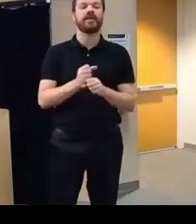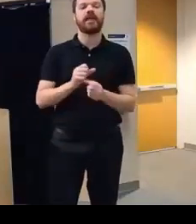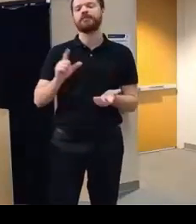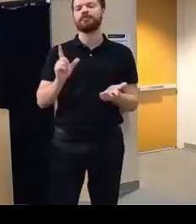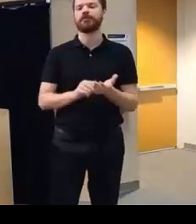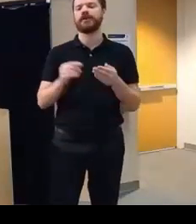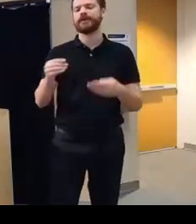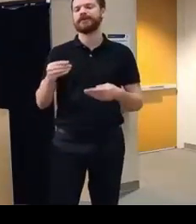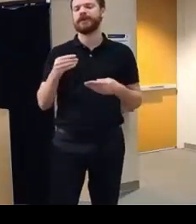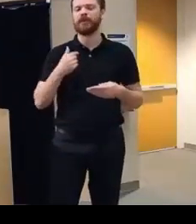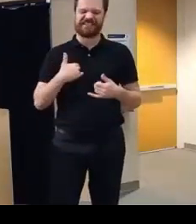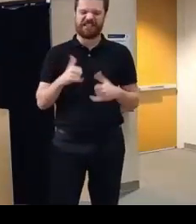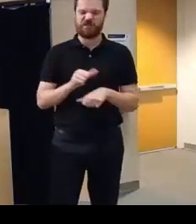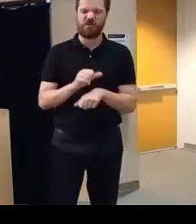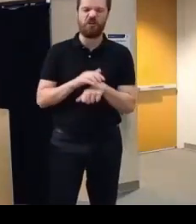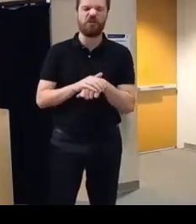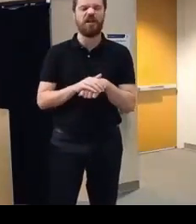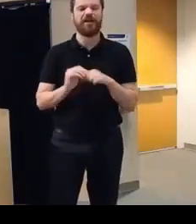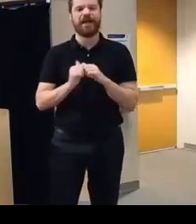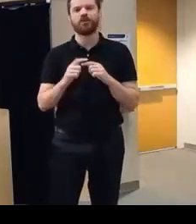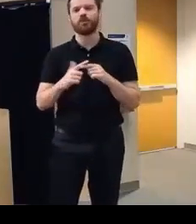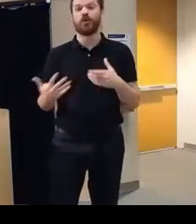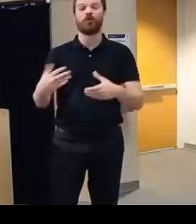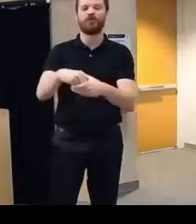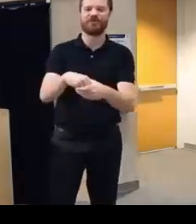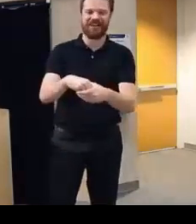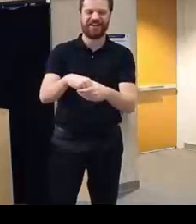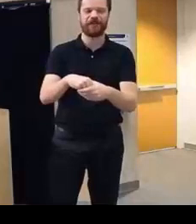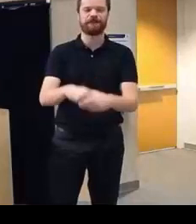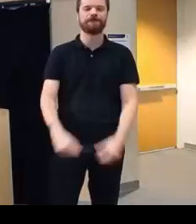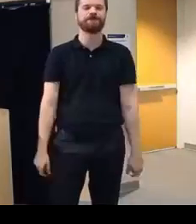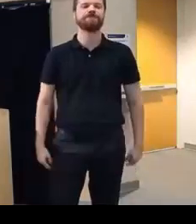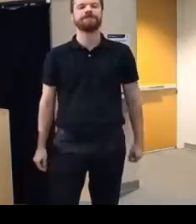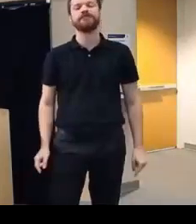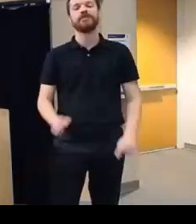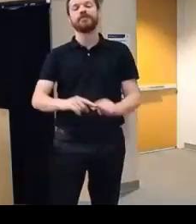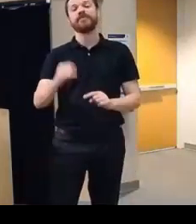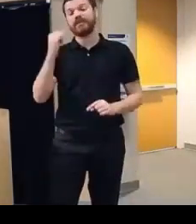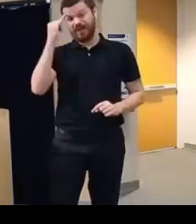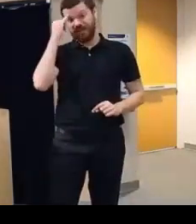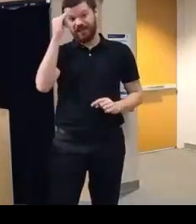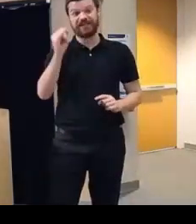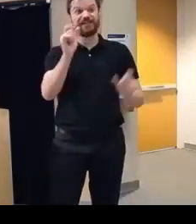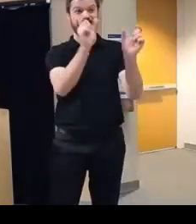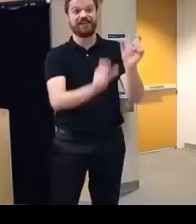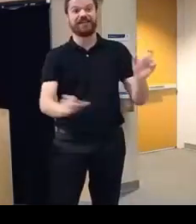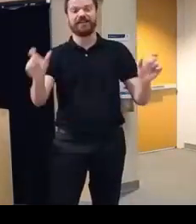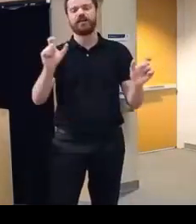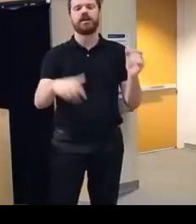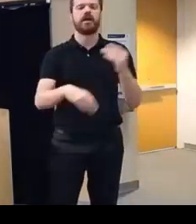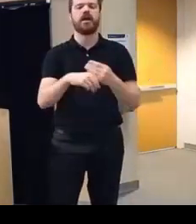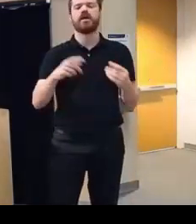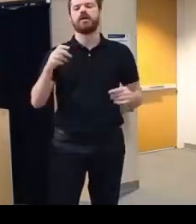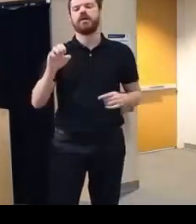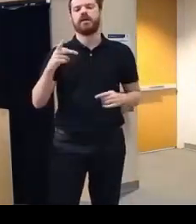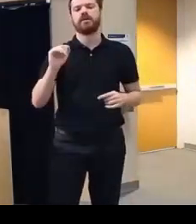printout thing that we're still now working on how to incorporate that. But the idea might be that it would eventually go right into the Epic. I have a